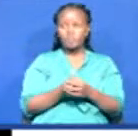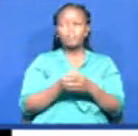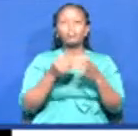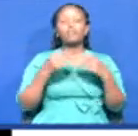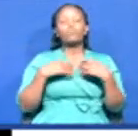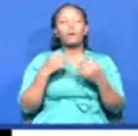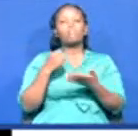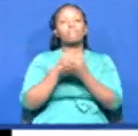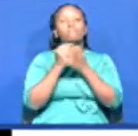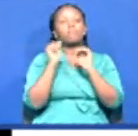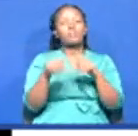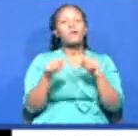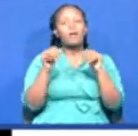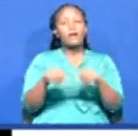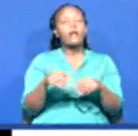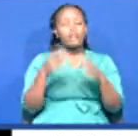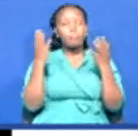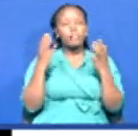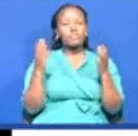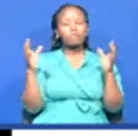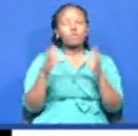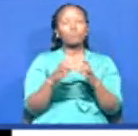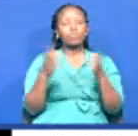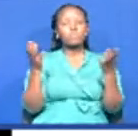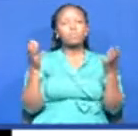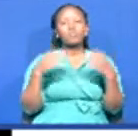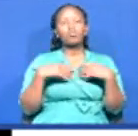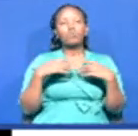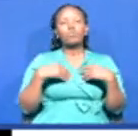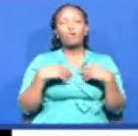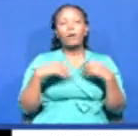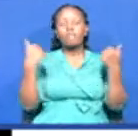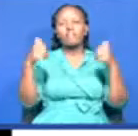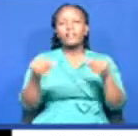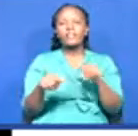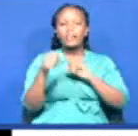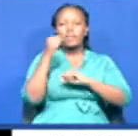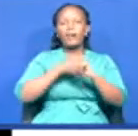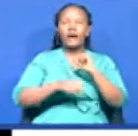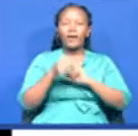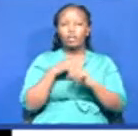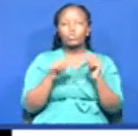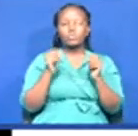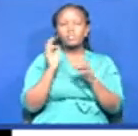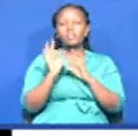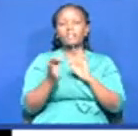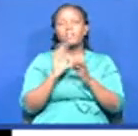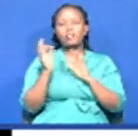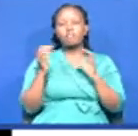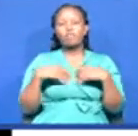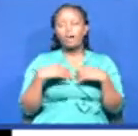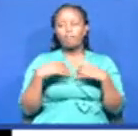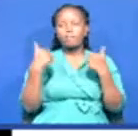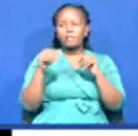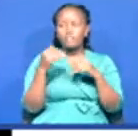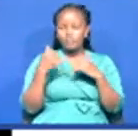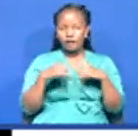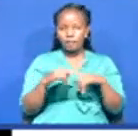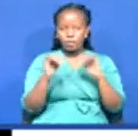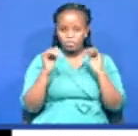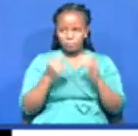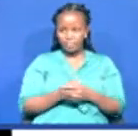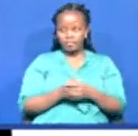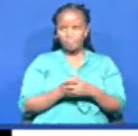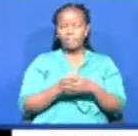enabling law enforcement agencies to take any proactive action on case of infringement. Mm-hmm. Yeah,